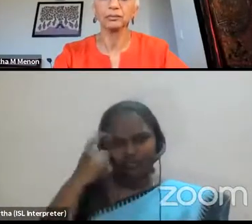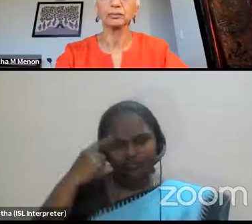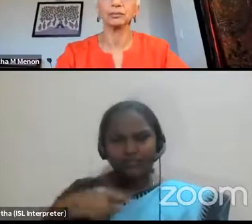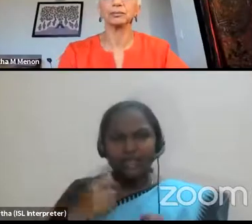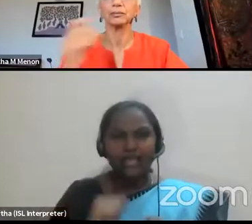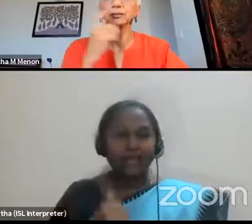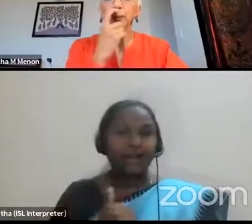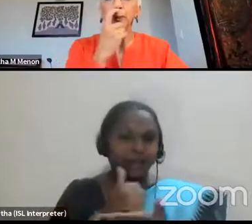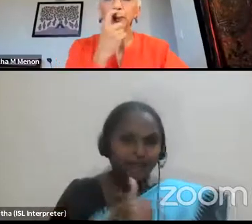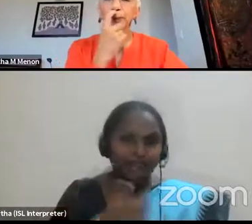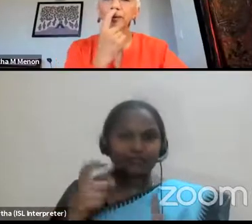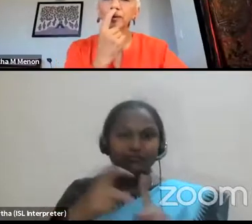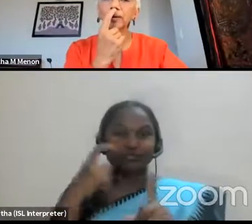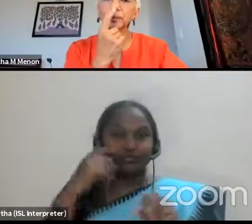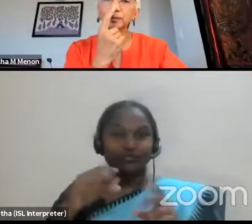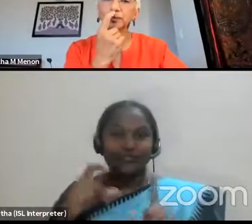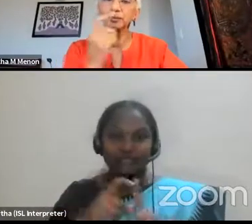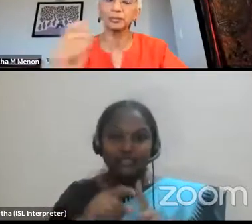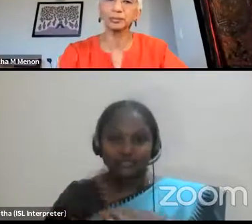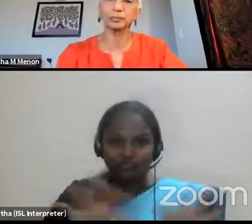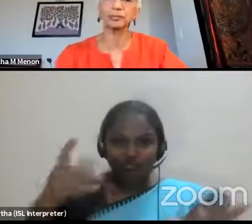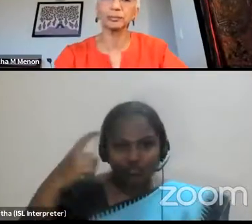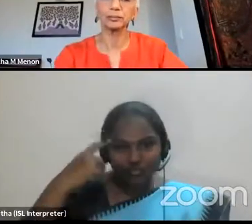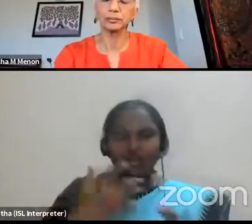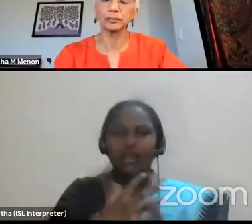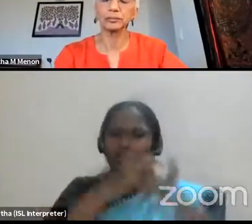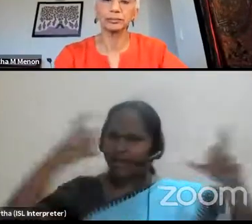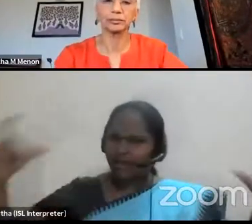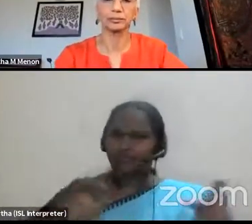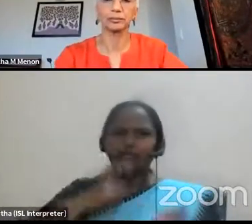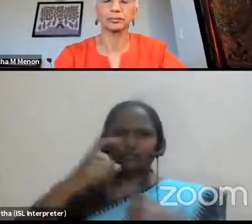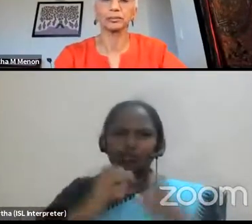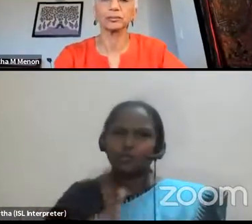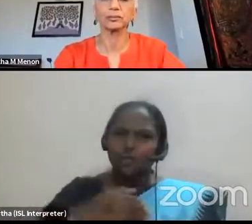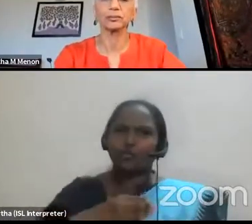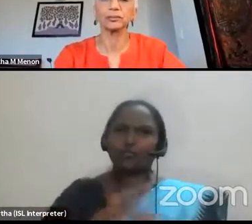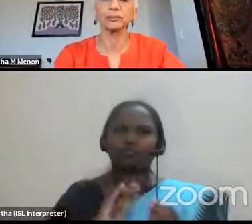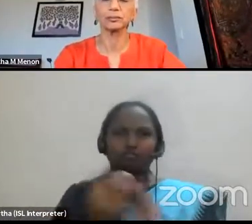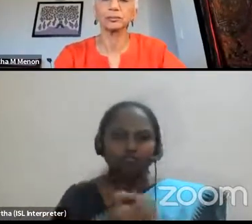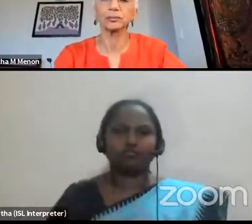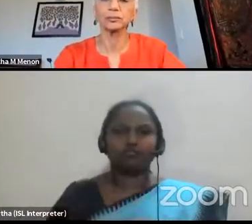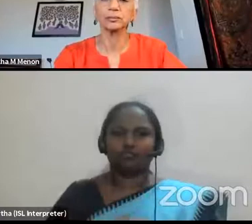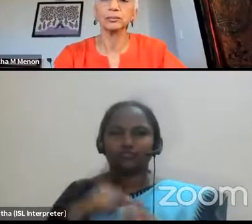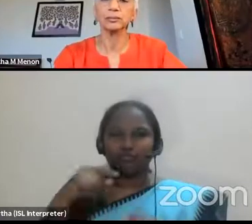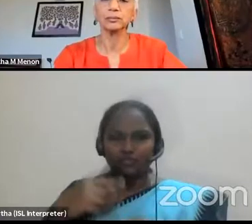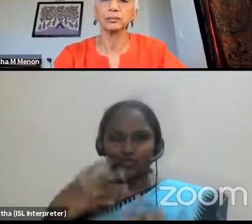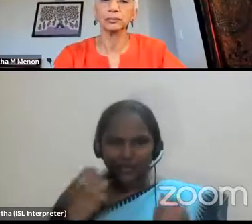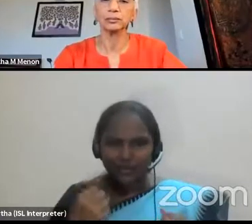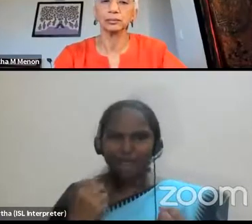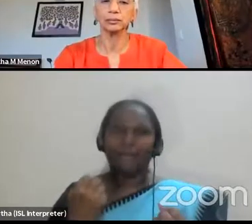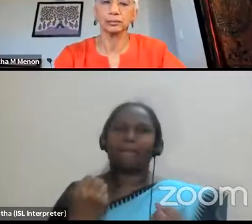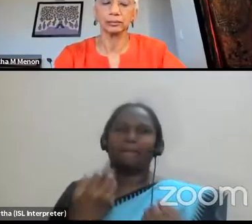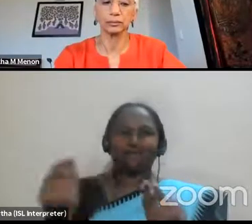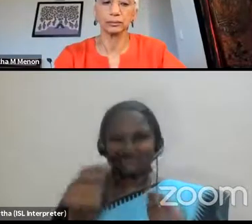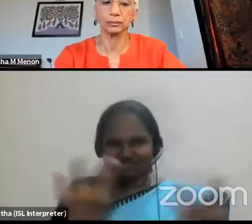helping digital transformation at some of the largest companies across the globe. And so you're bringing some of